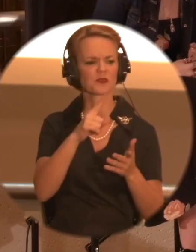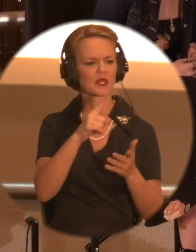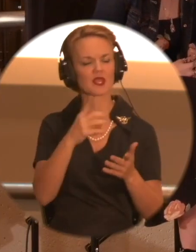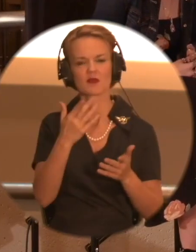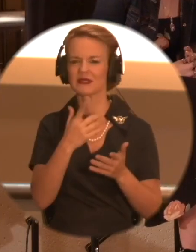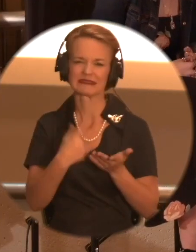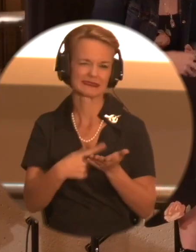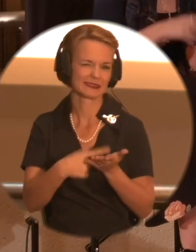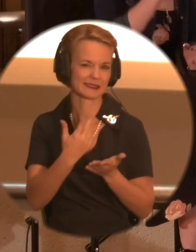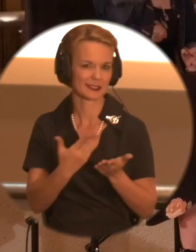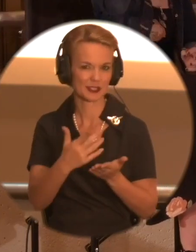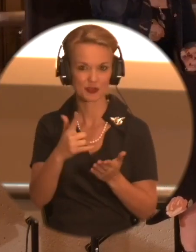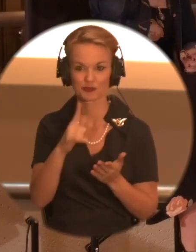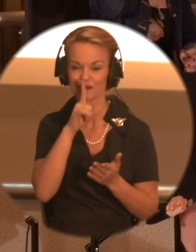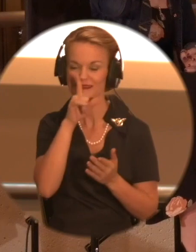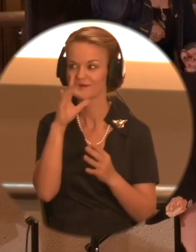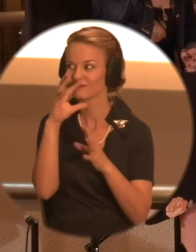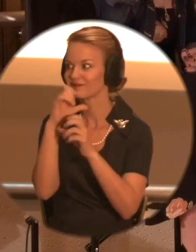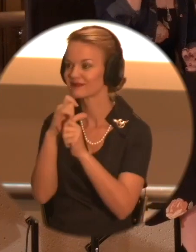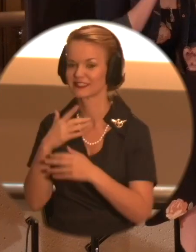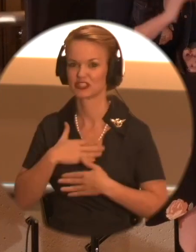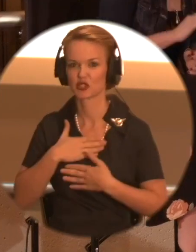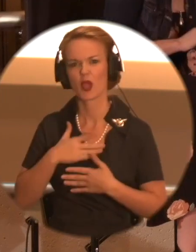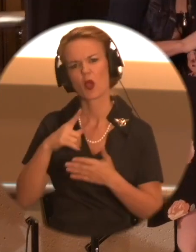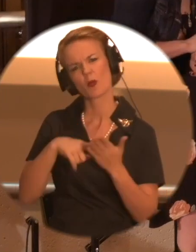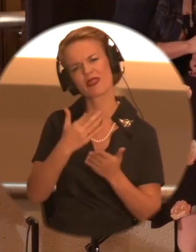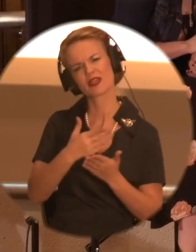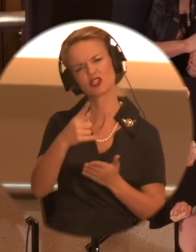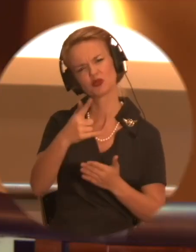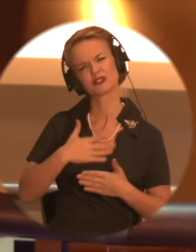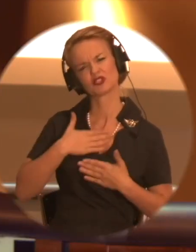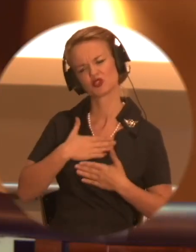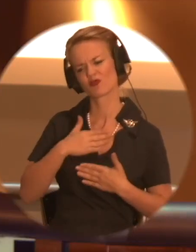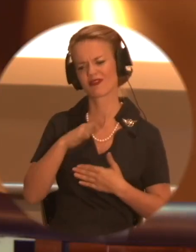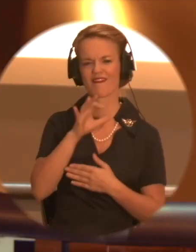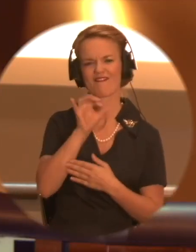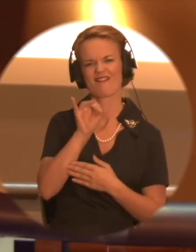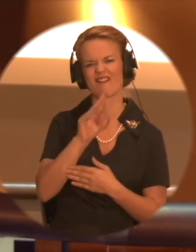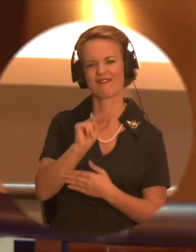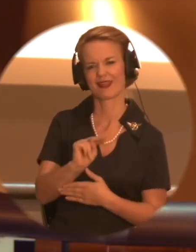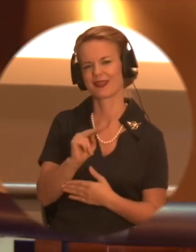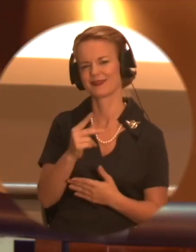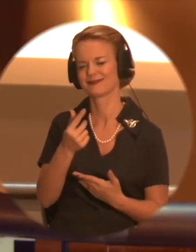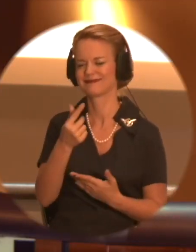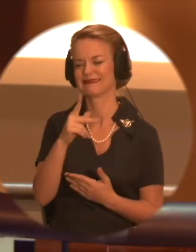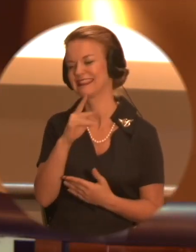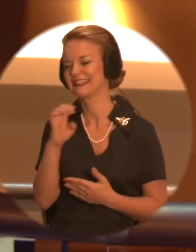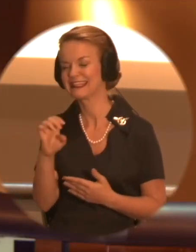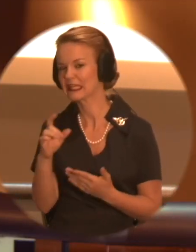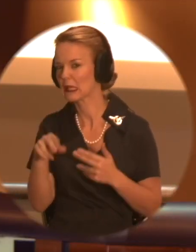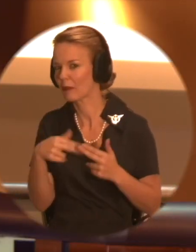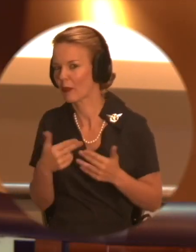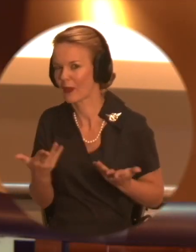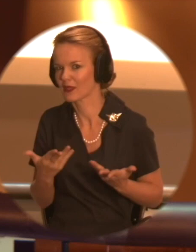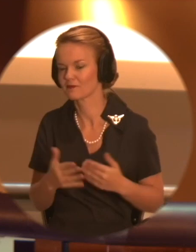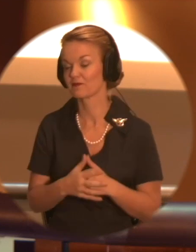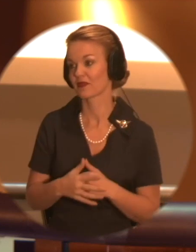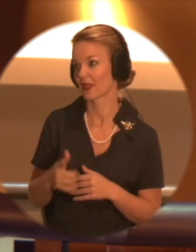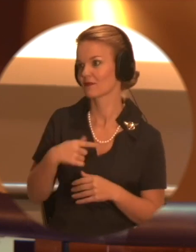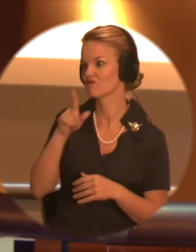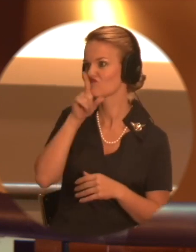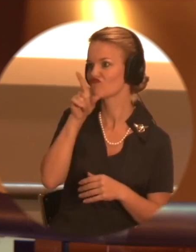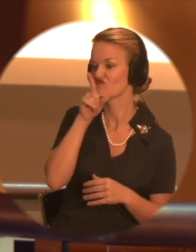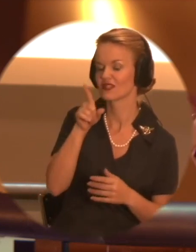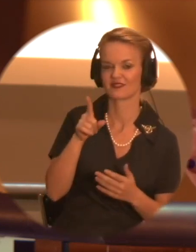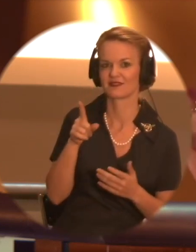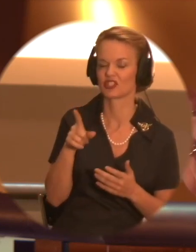about let's just go straight in. All right. What's your geekdom? What's your fandom? Well, I think I'm a really enthusiastic geek. I love